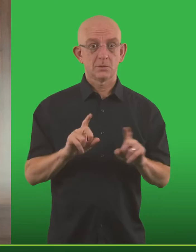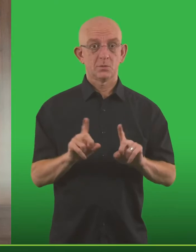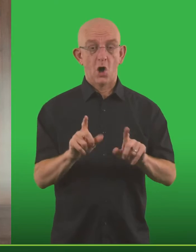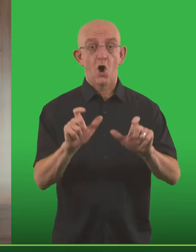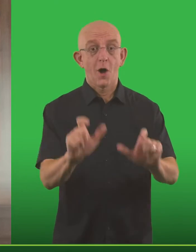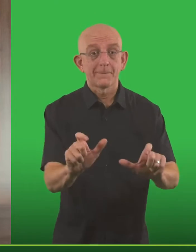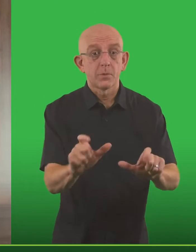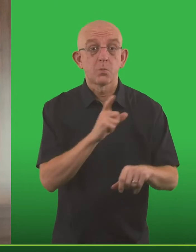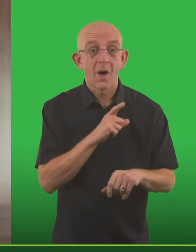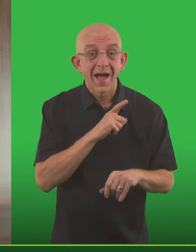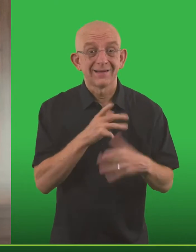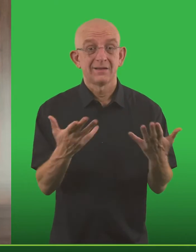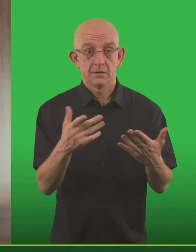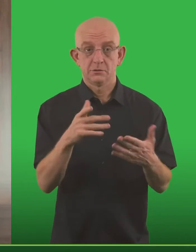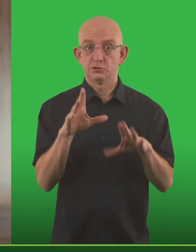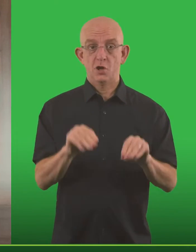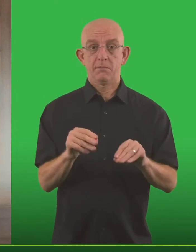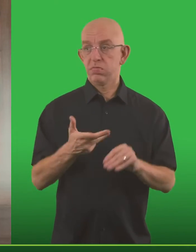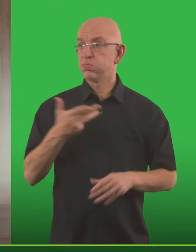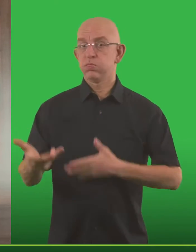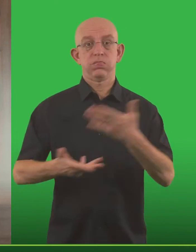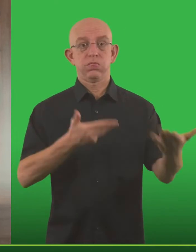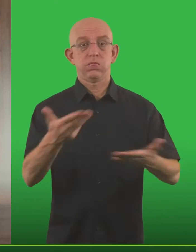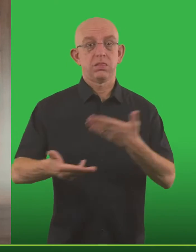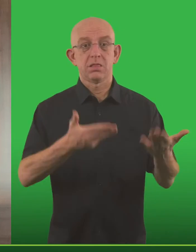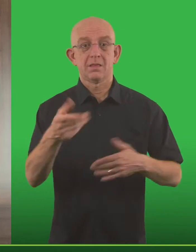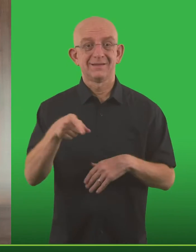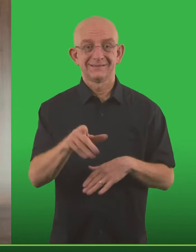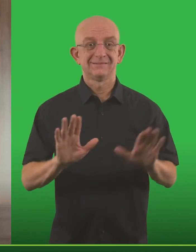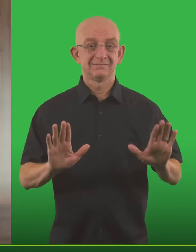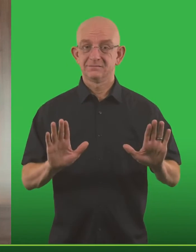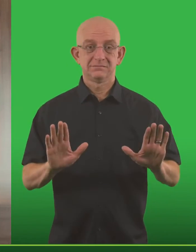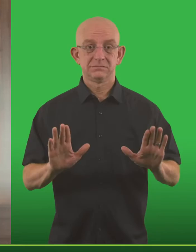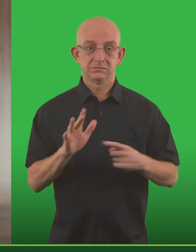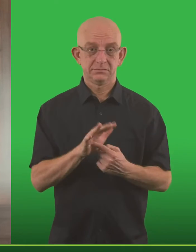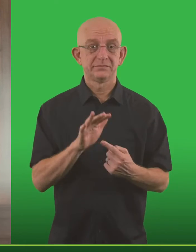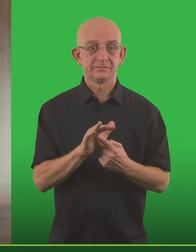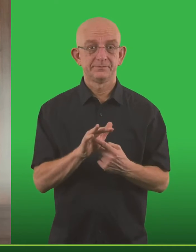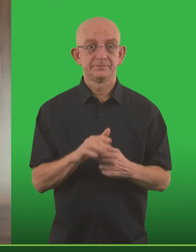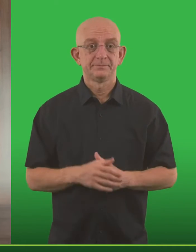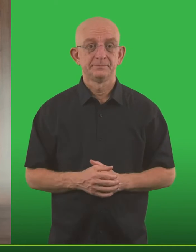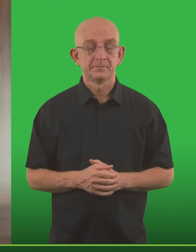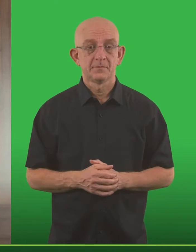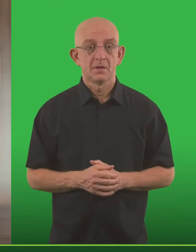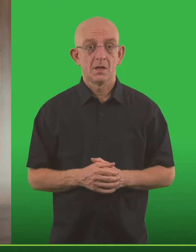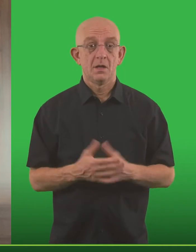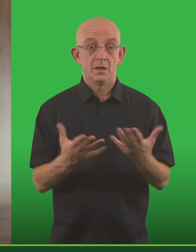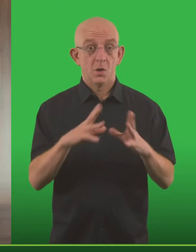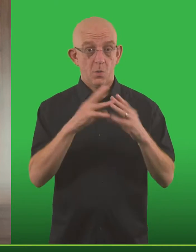you have symptoms, stay at home because that's the thing that has broken the chains of transition more than anything